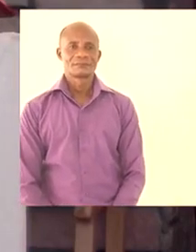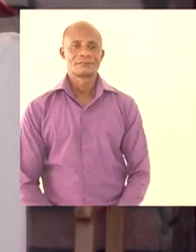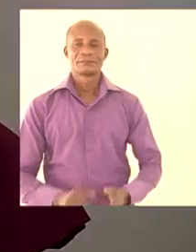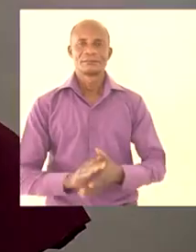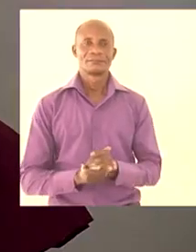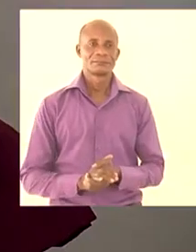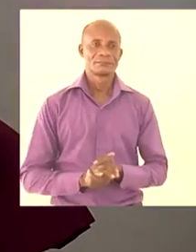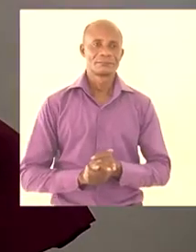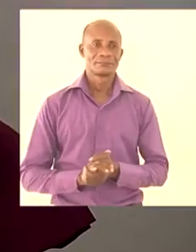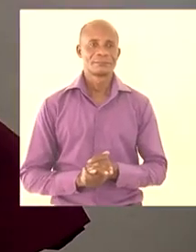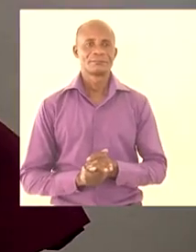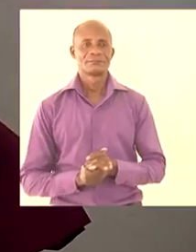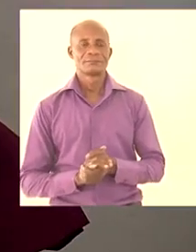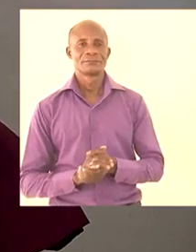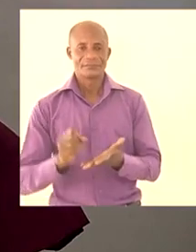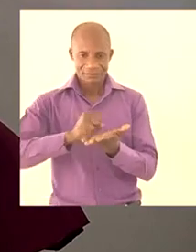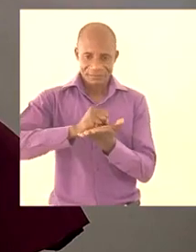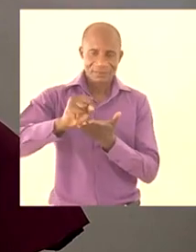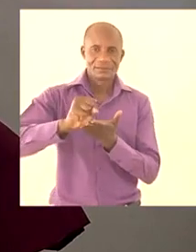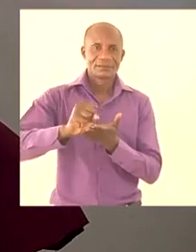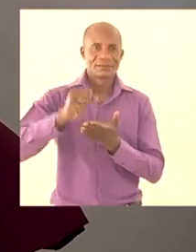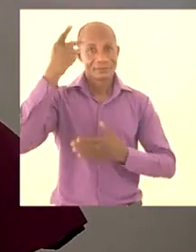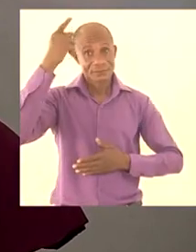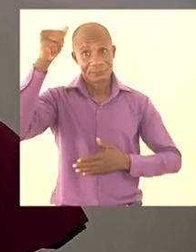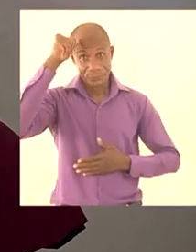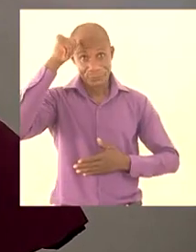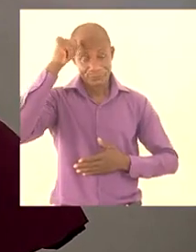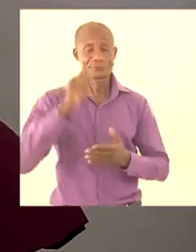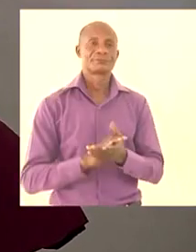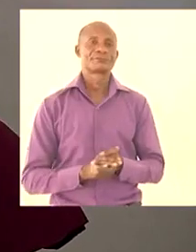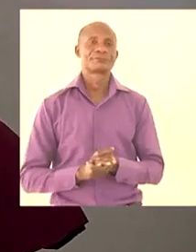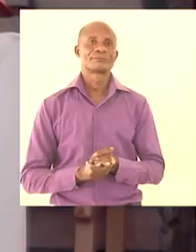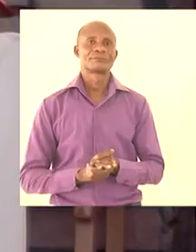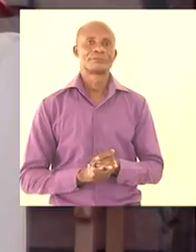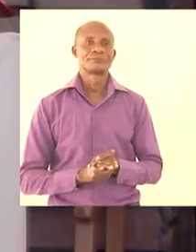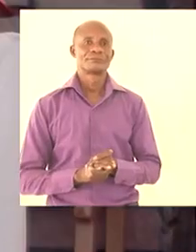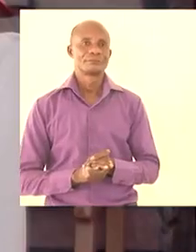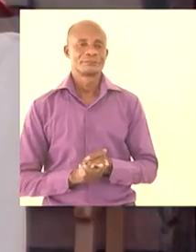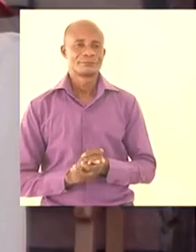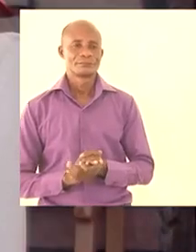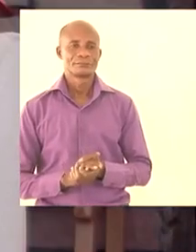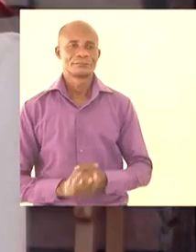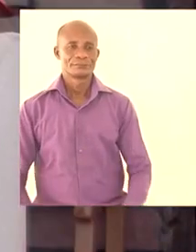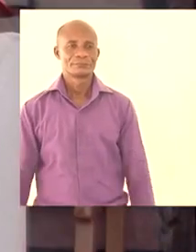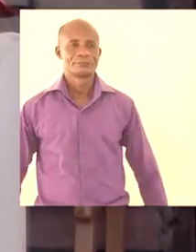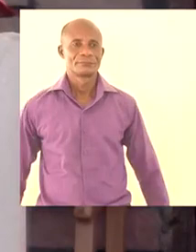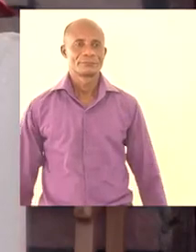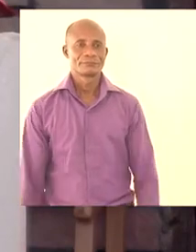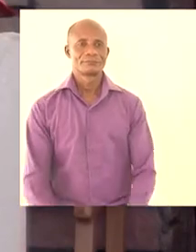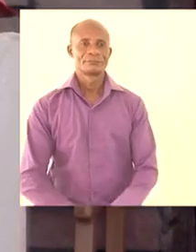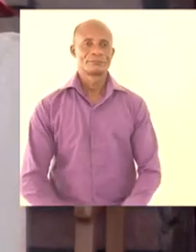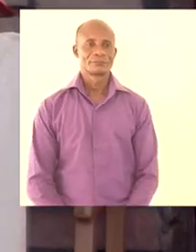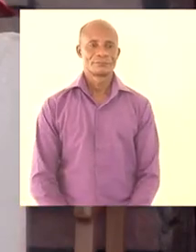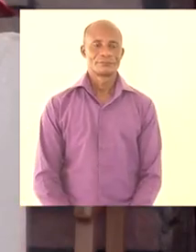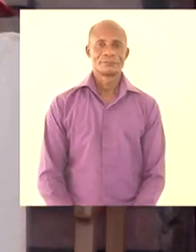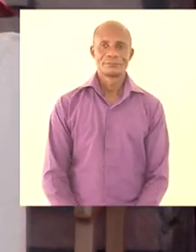Okay. St. Paul said... Why are you, Inya? You are manager social media at Lux Terra.